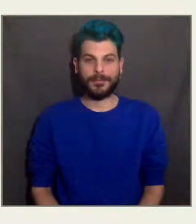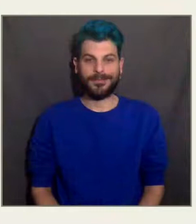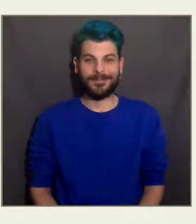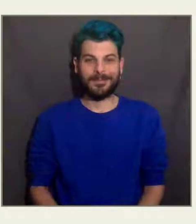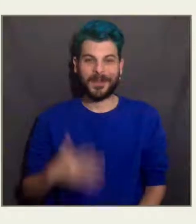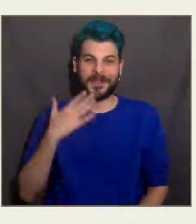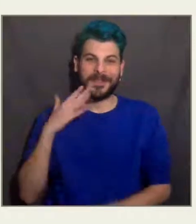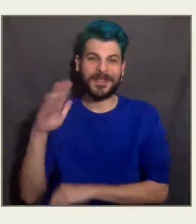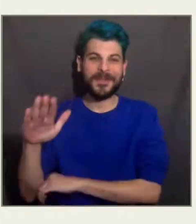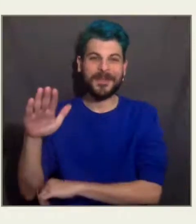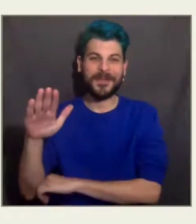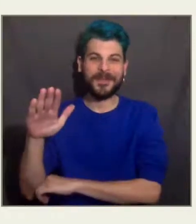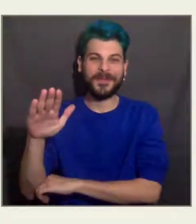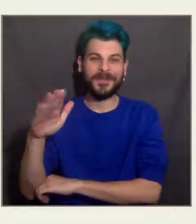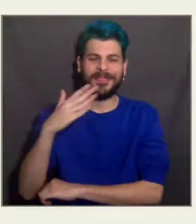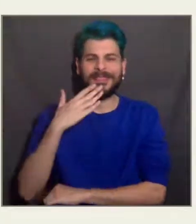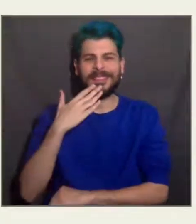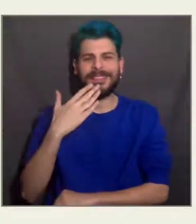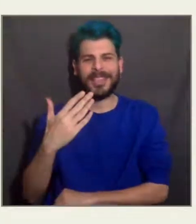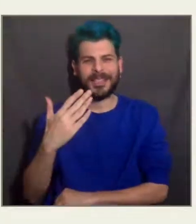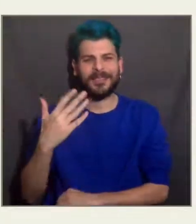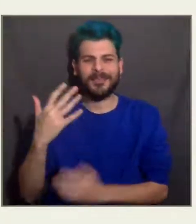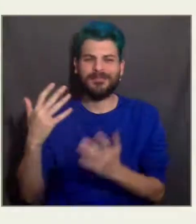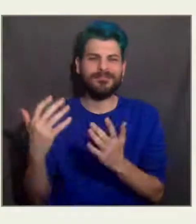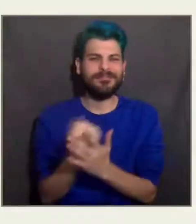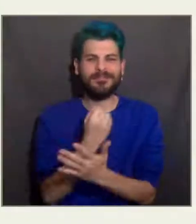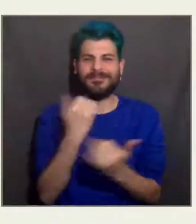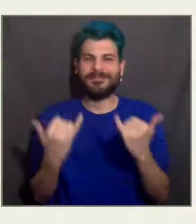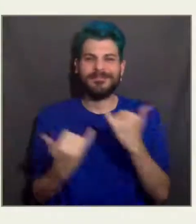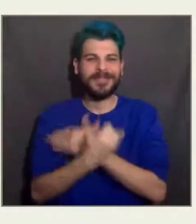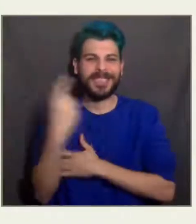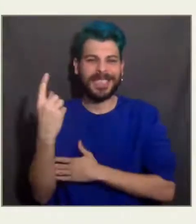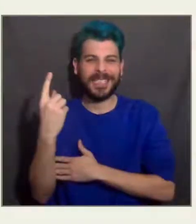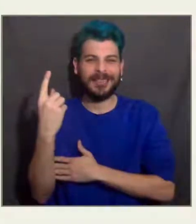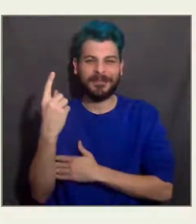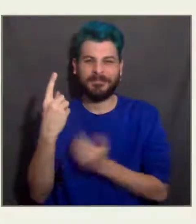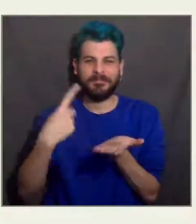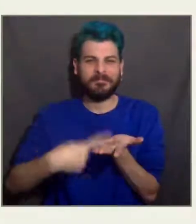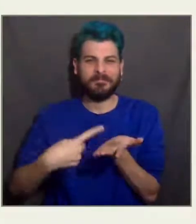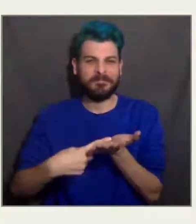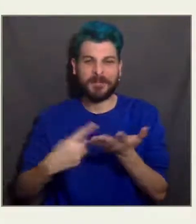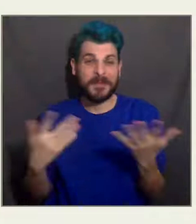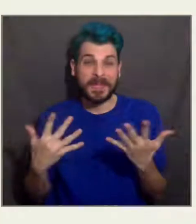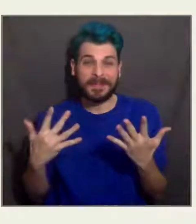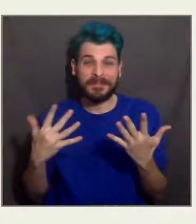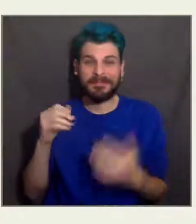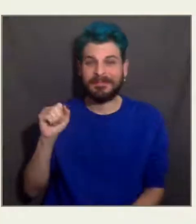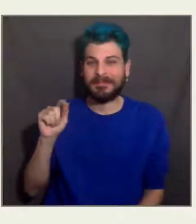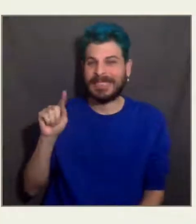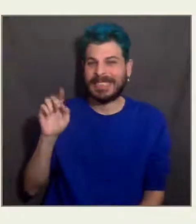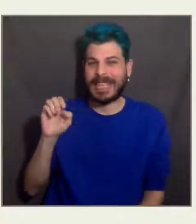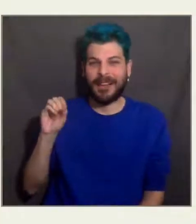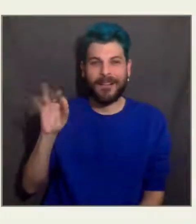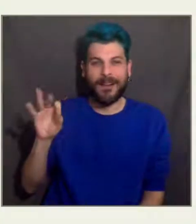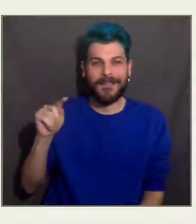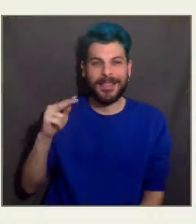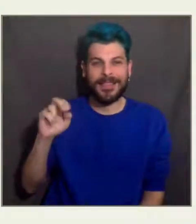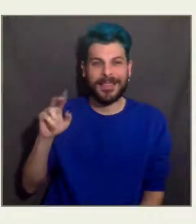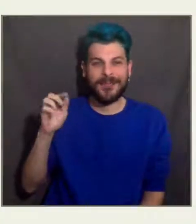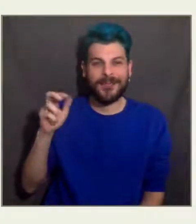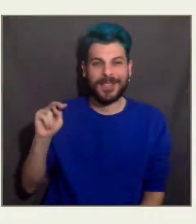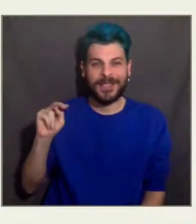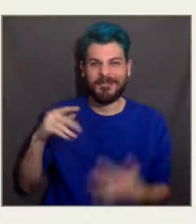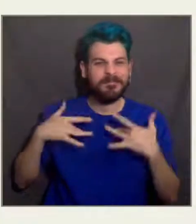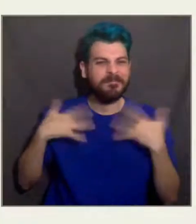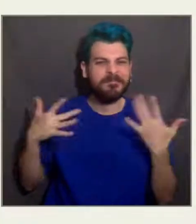Good afternoon, and thank you for spending time with us today to talk about the state of the region. My name is Bobby Regan, City Club